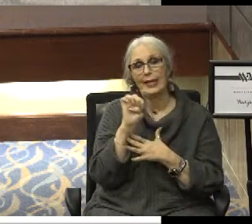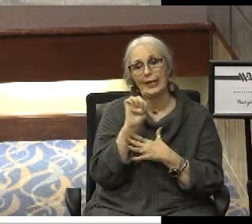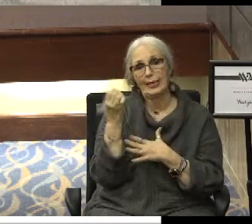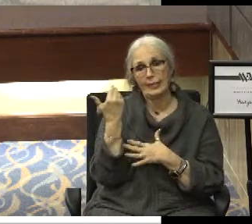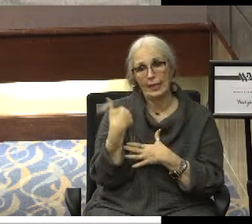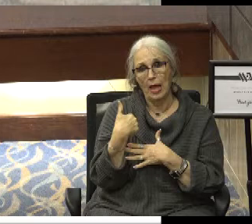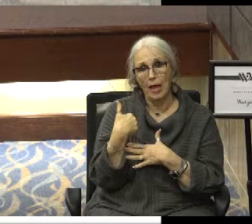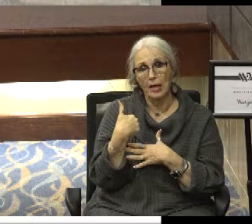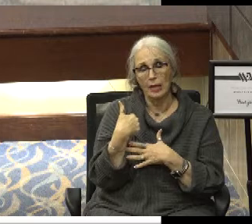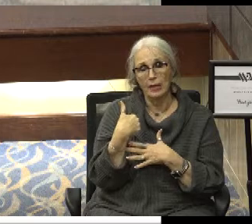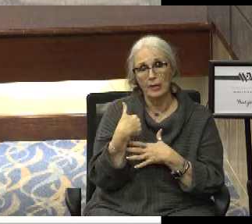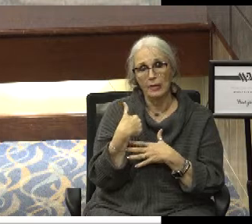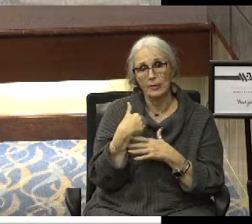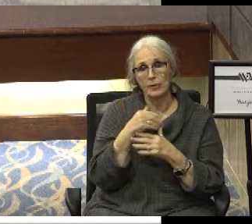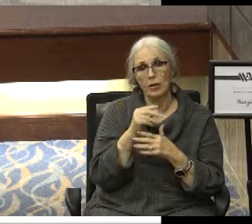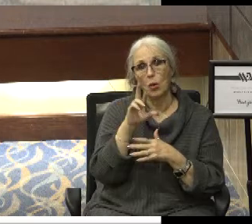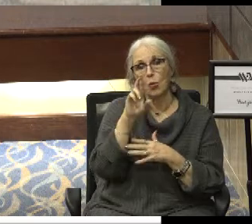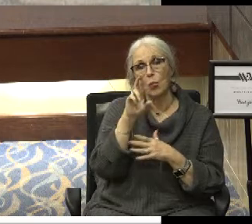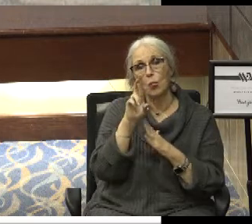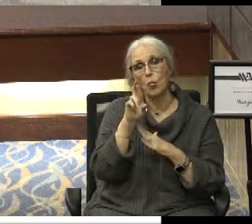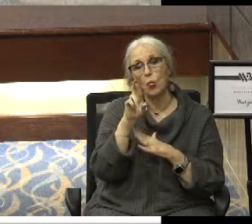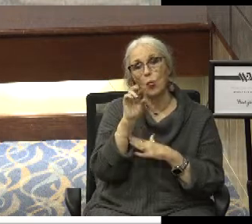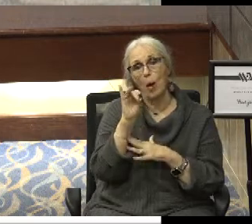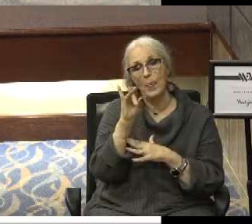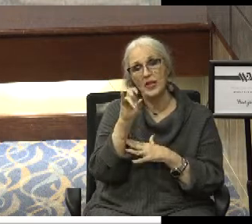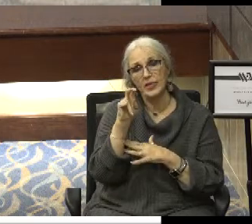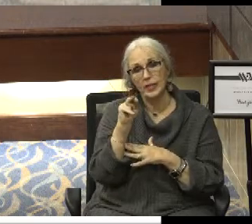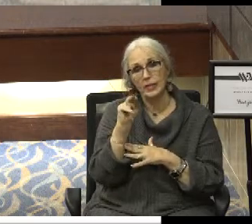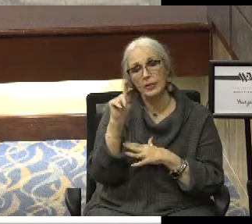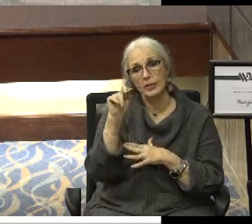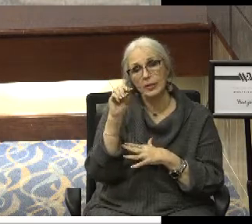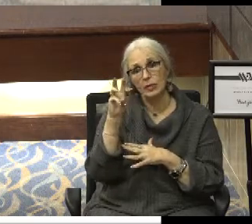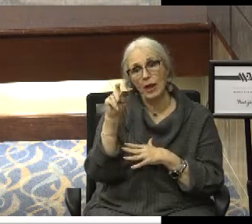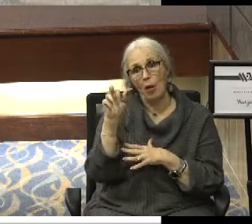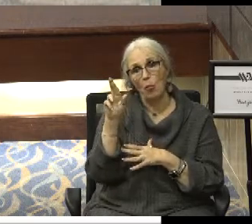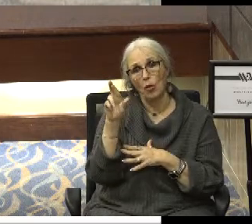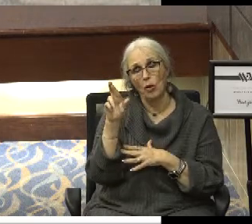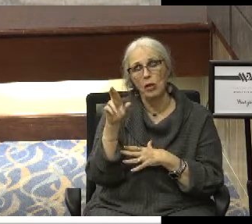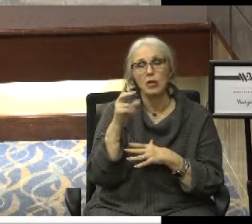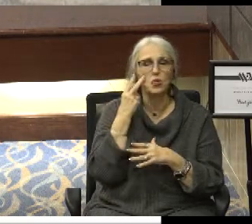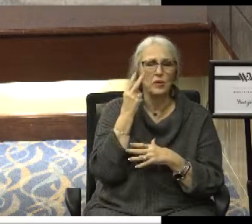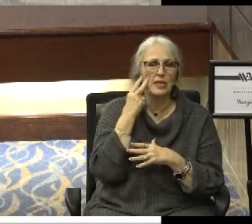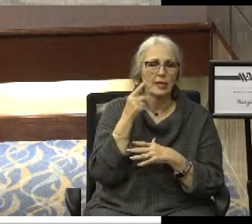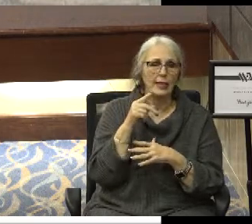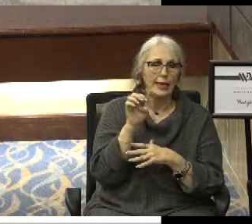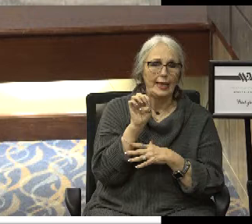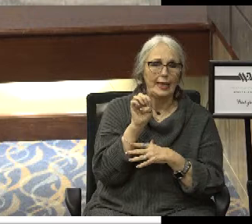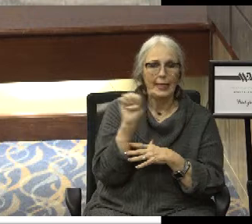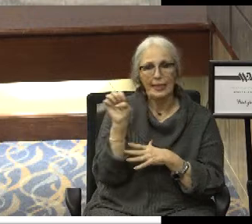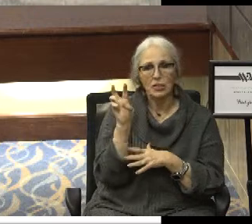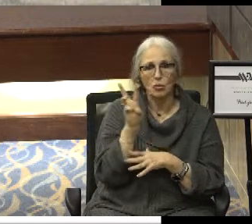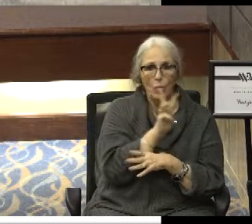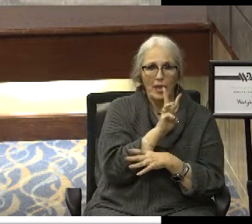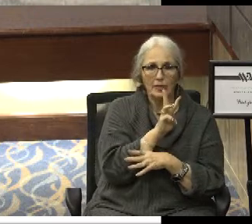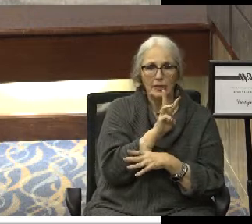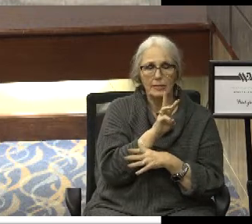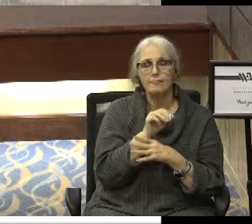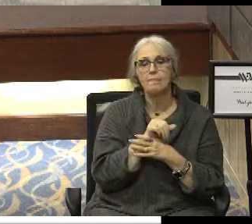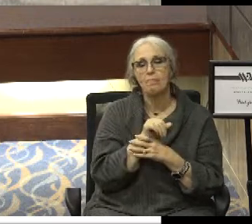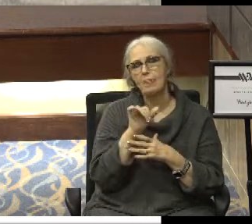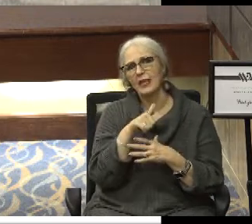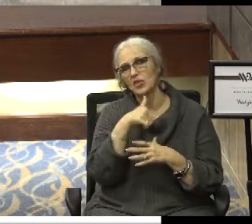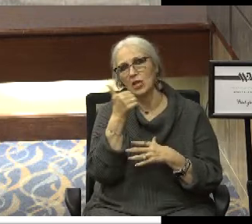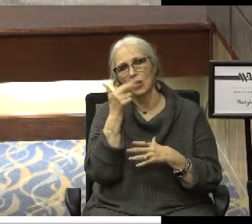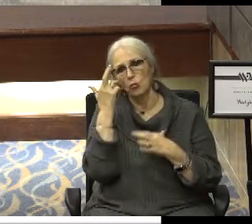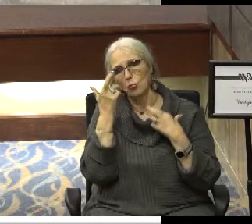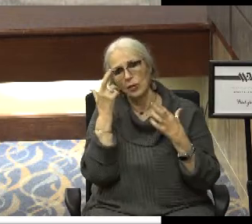the Robinson Tower. So you'll see that moving from east to west. But that's another reason why it made sense to